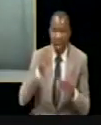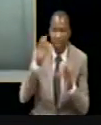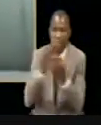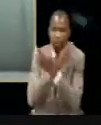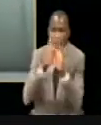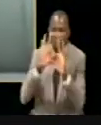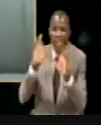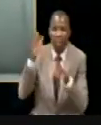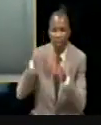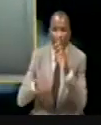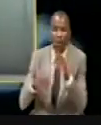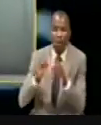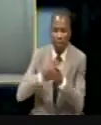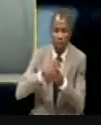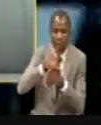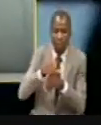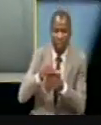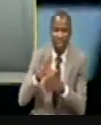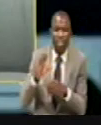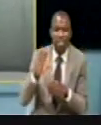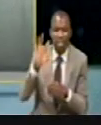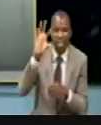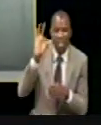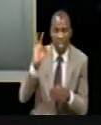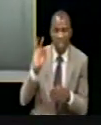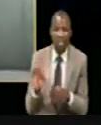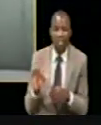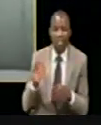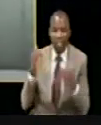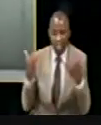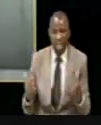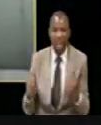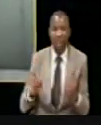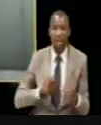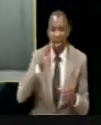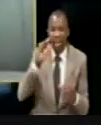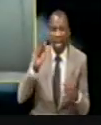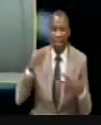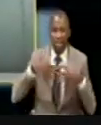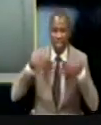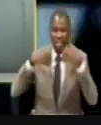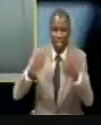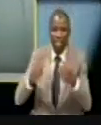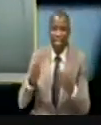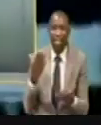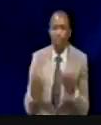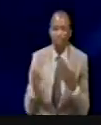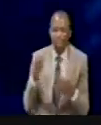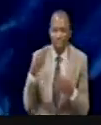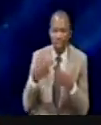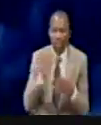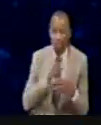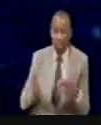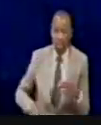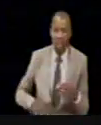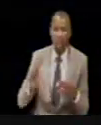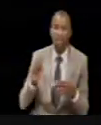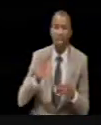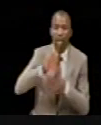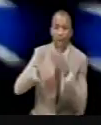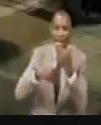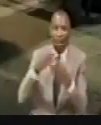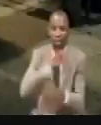you can see me smiling, I am free from COVID-19. Now I am negative.